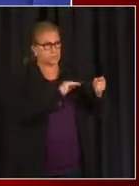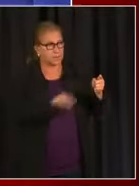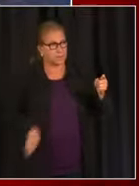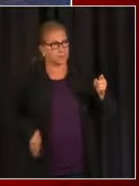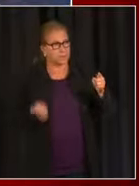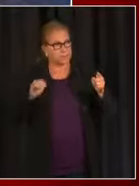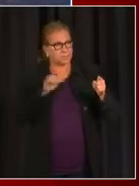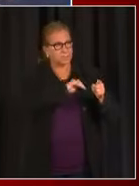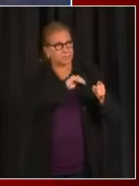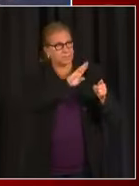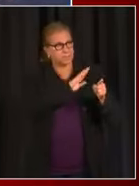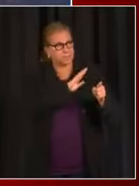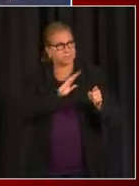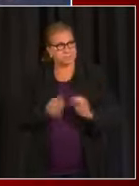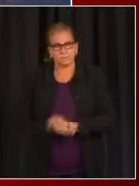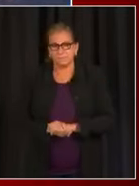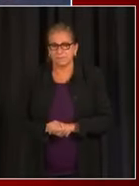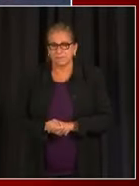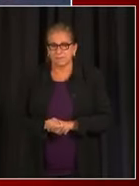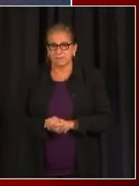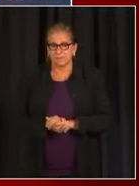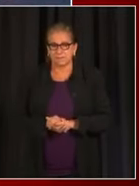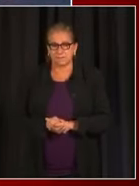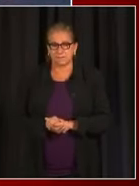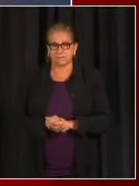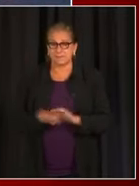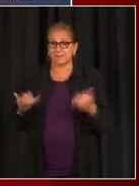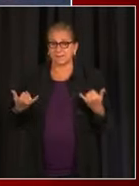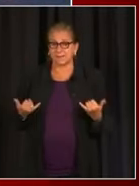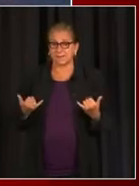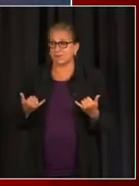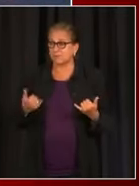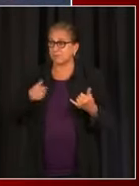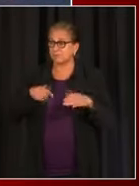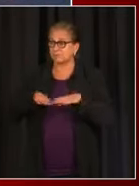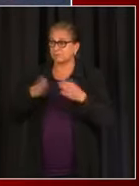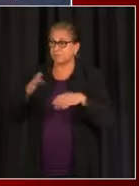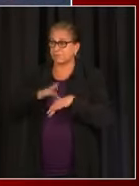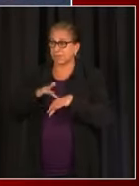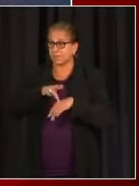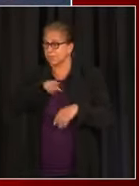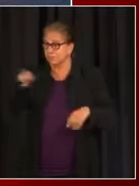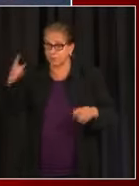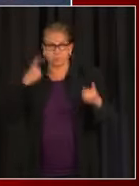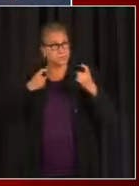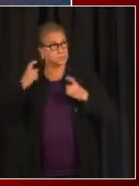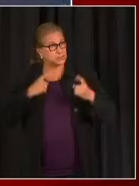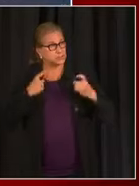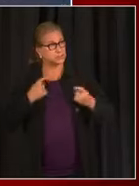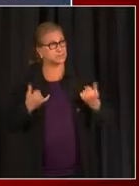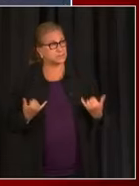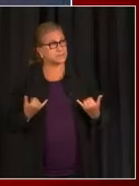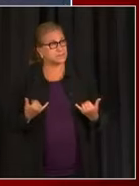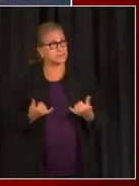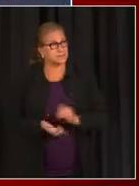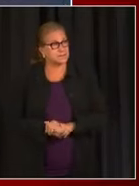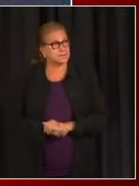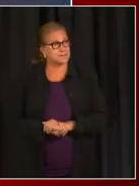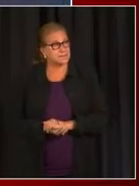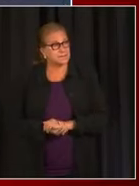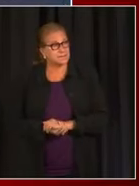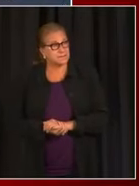that update. And we, of course, will be available for your questions. And DC Health